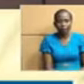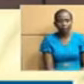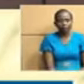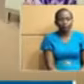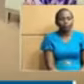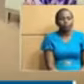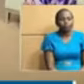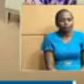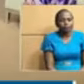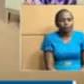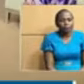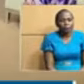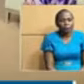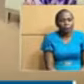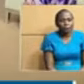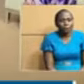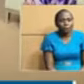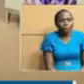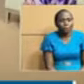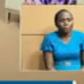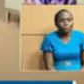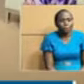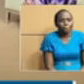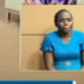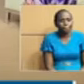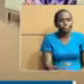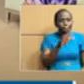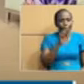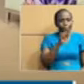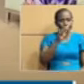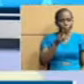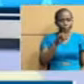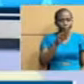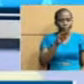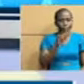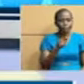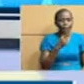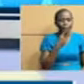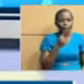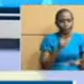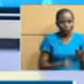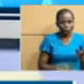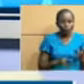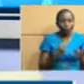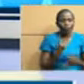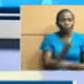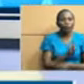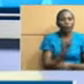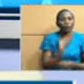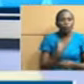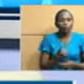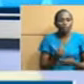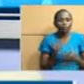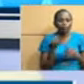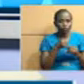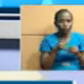me start with Salima, and then I'll come to you. Okay. I just wanted to weigh in on the conversation